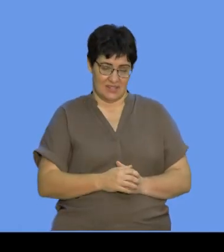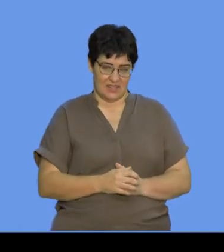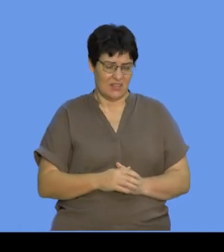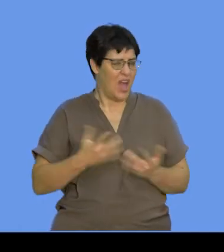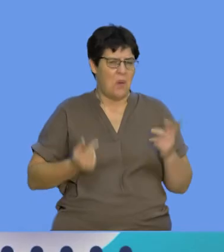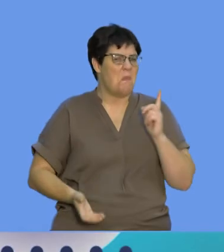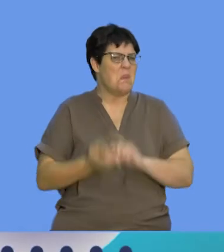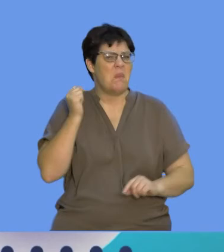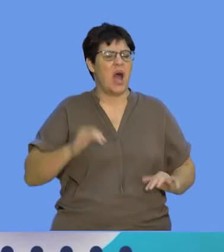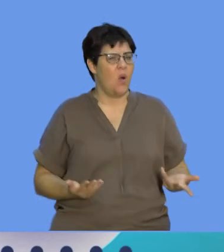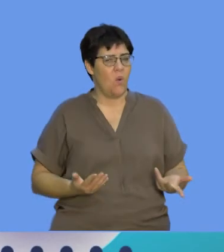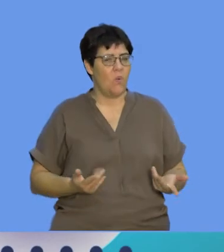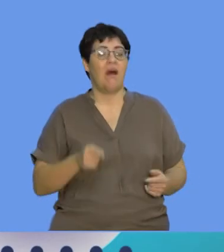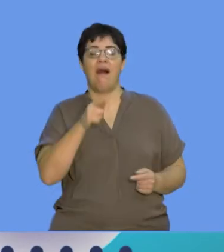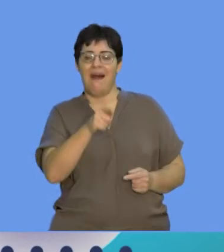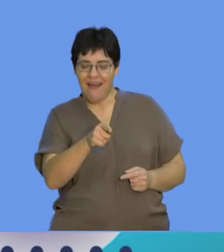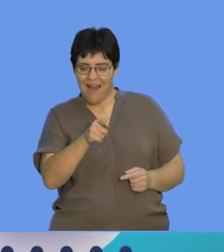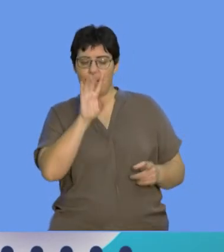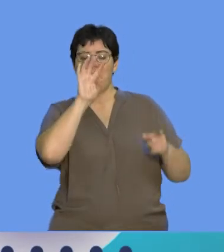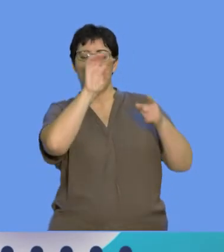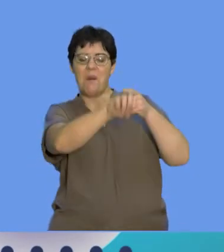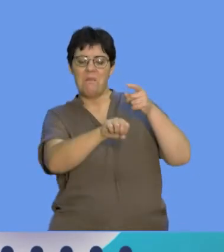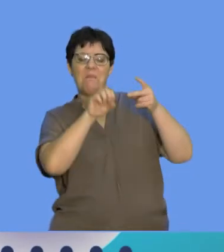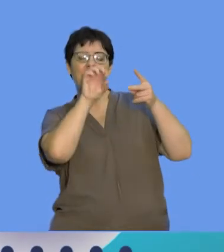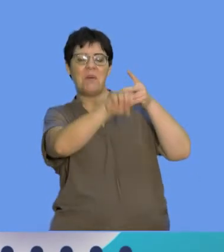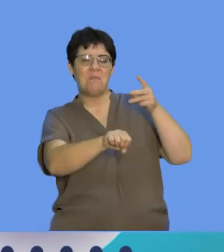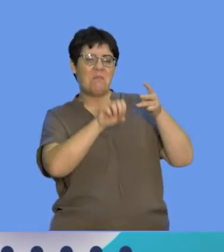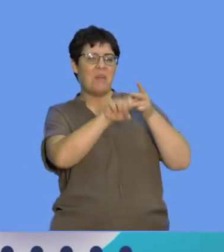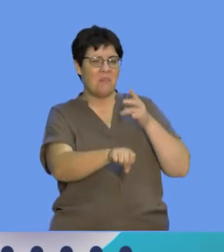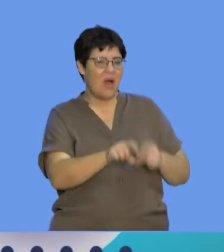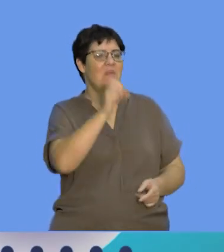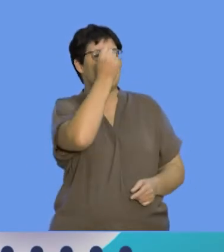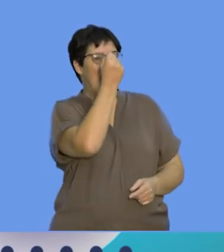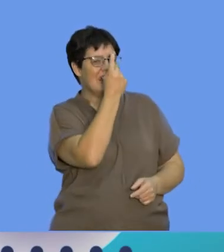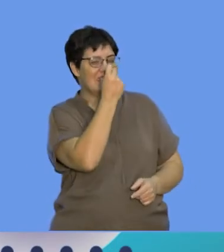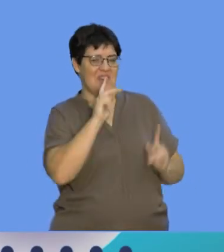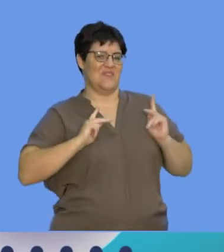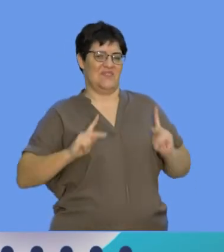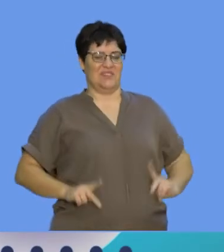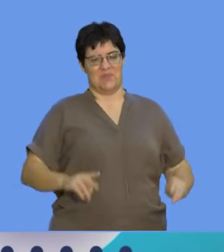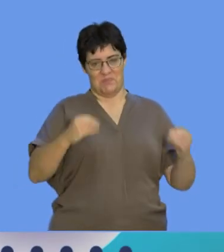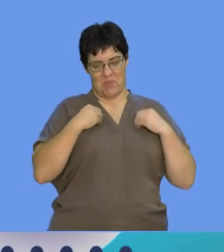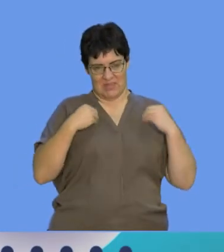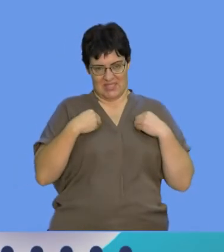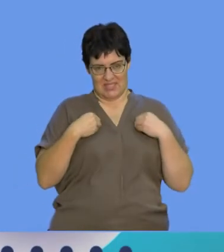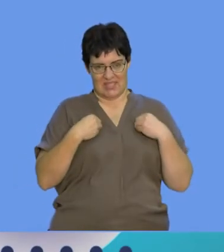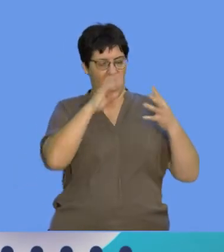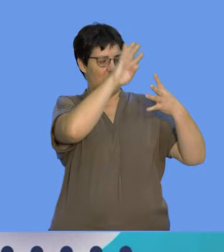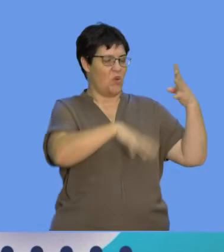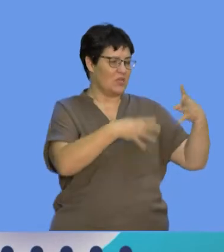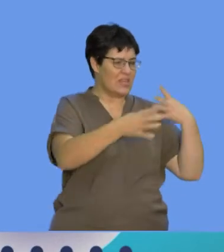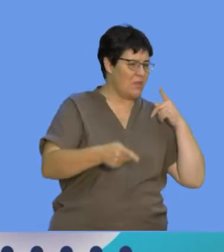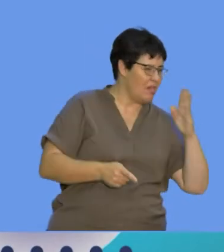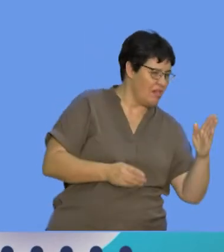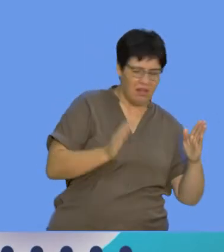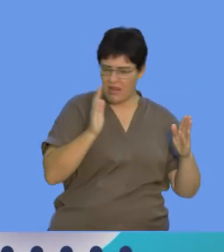arrive at that? We appreciated the fact that we need to understand the physical properties. We went to the periodic table, we looked at